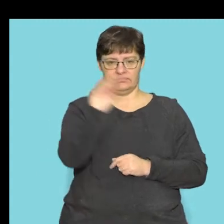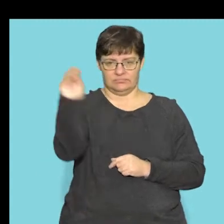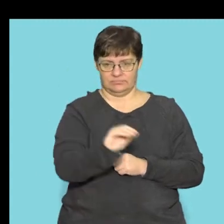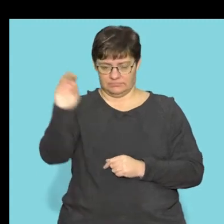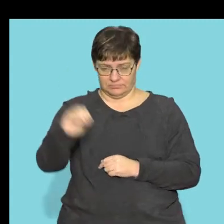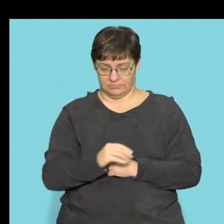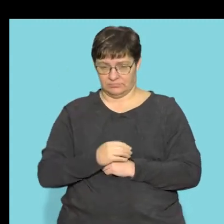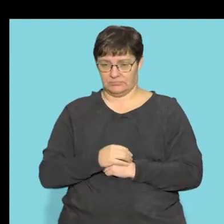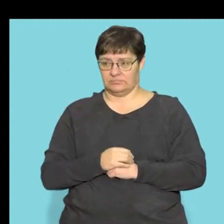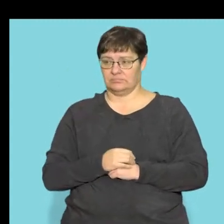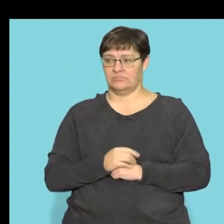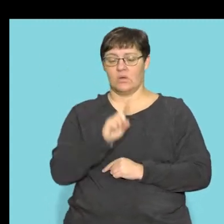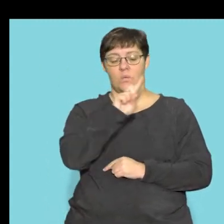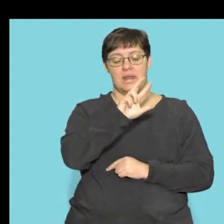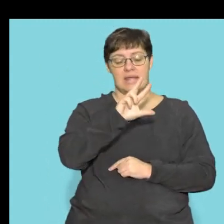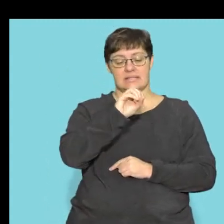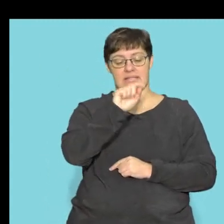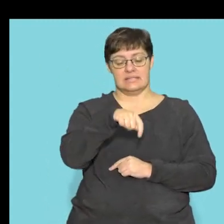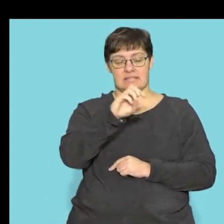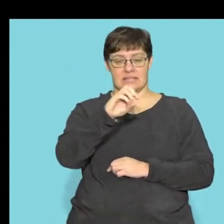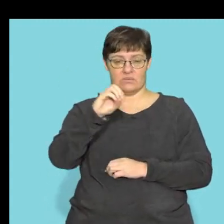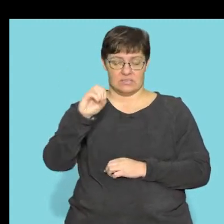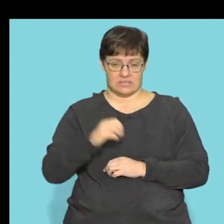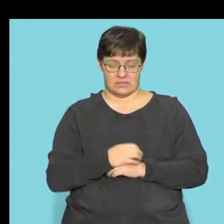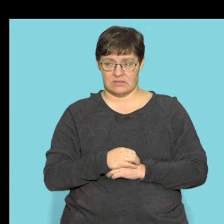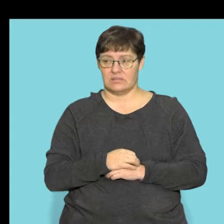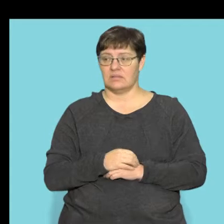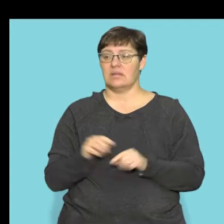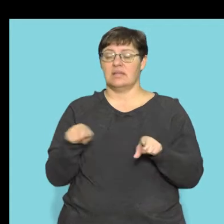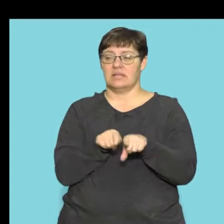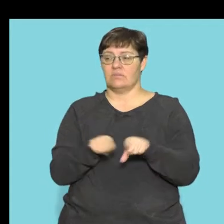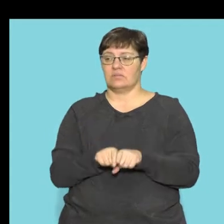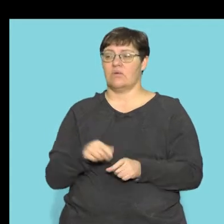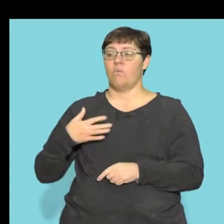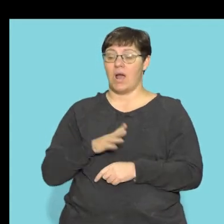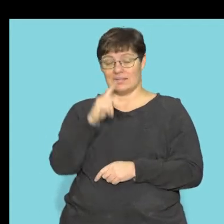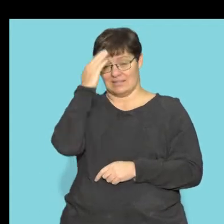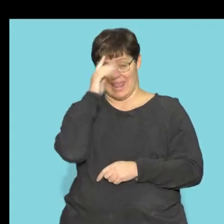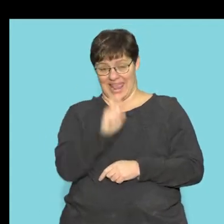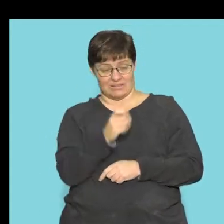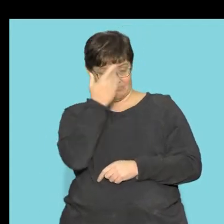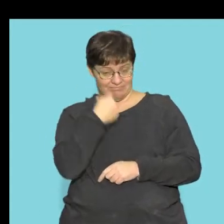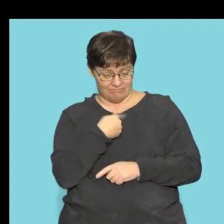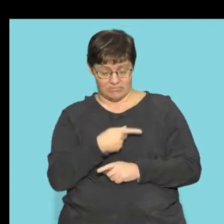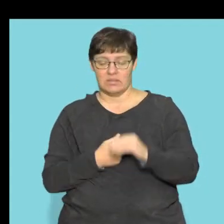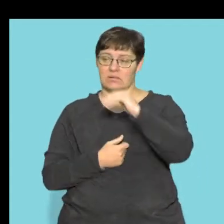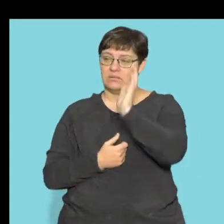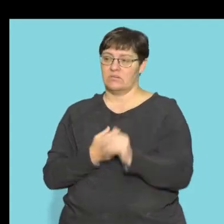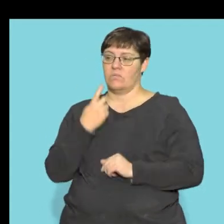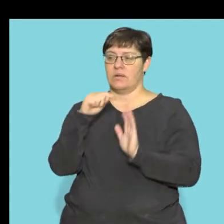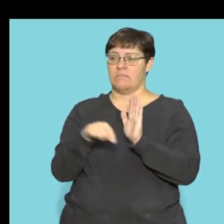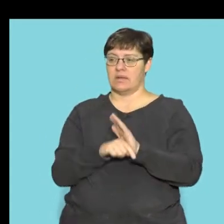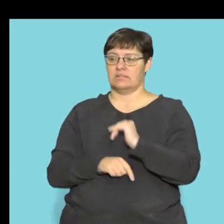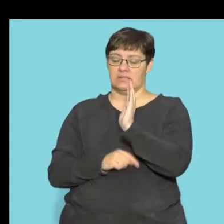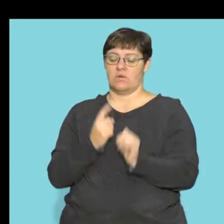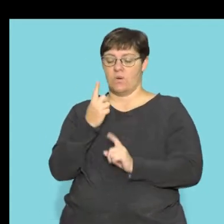substituting everything I know. This is 180,000 equals to, I want to know what X is,